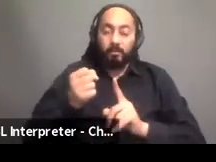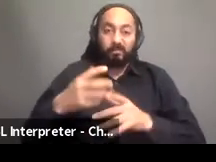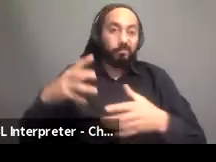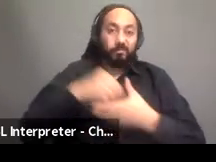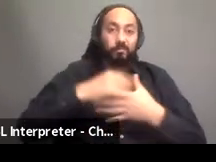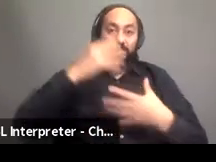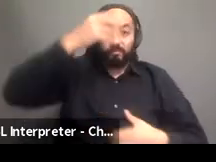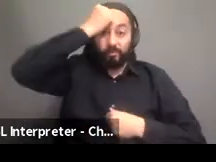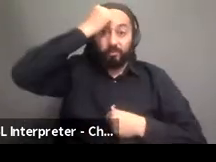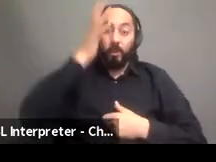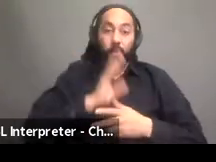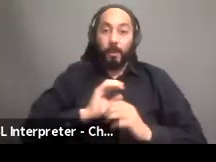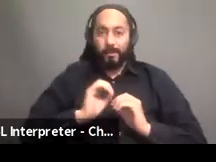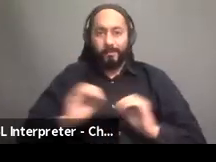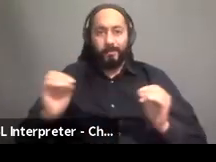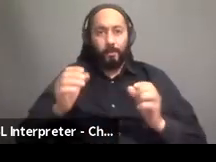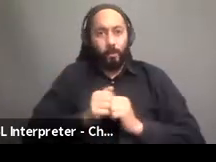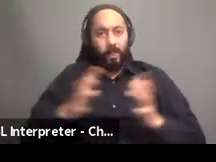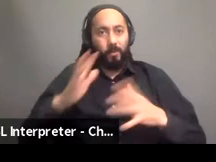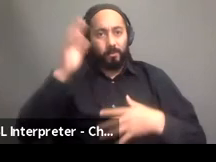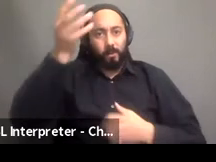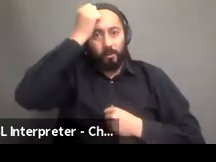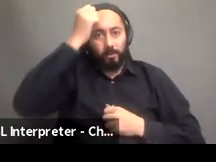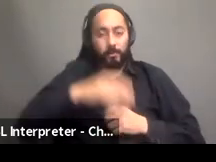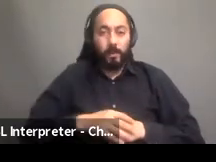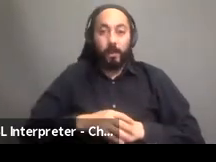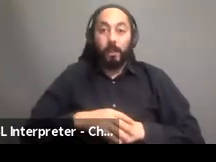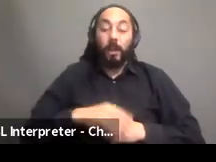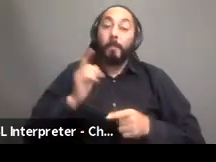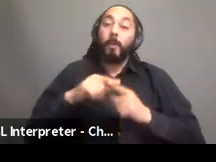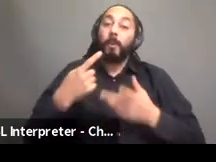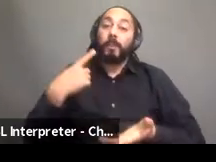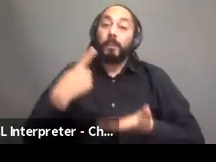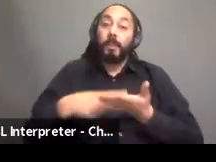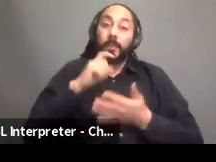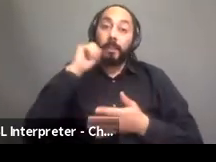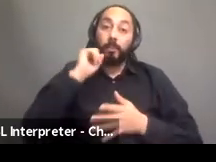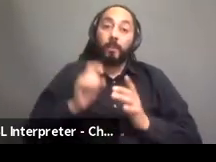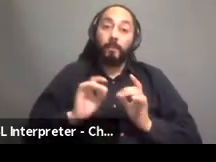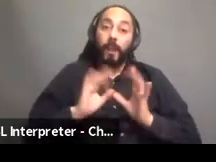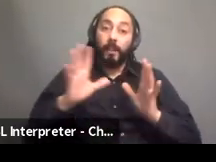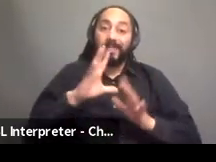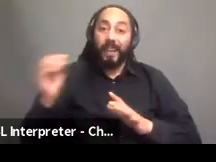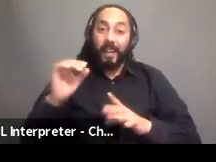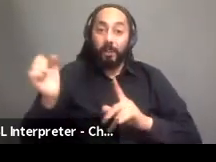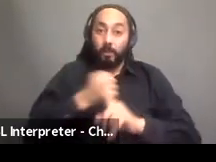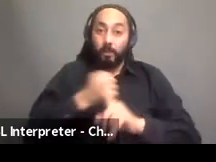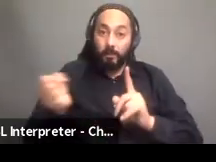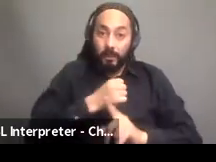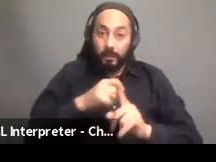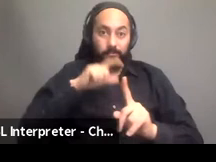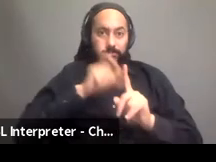without colonialism in a sense. So while we discuss sexual violence and sexual harassment, we need to acknowledge not only the ways in